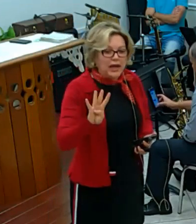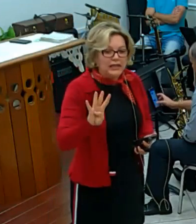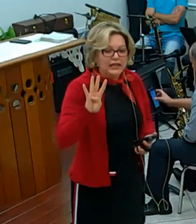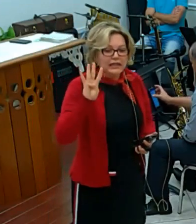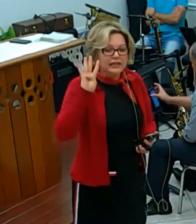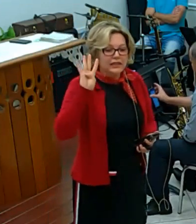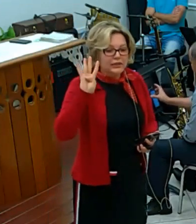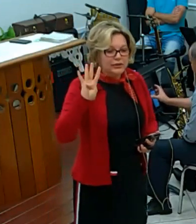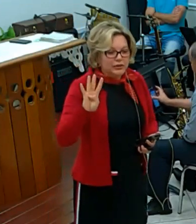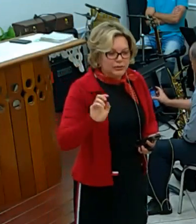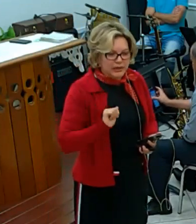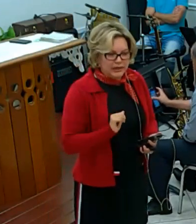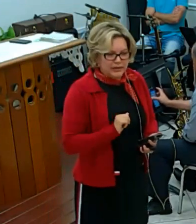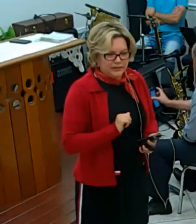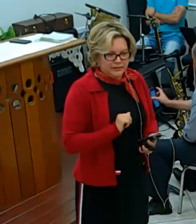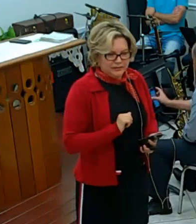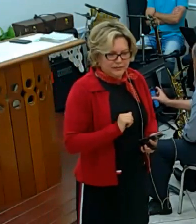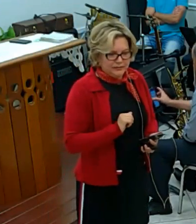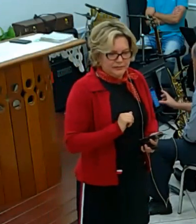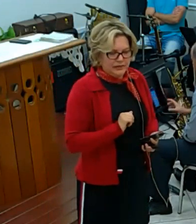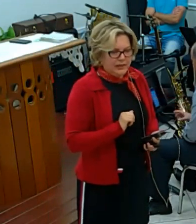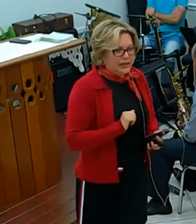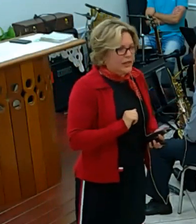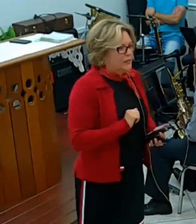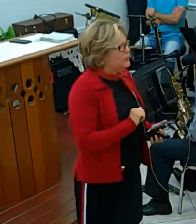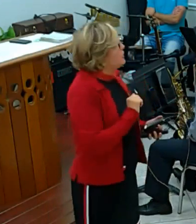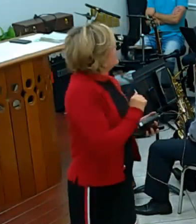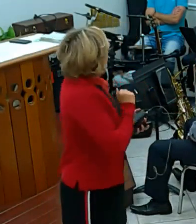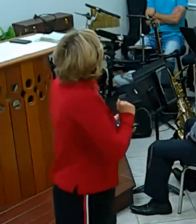today we're going to study about the fourth trumpet.